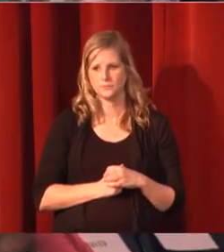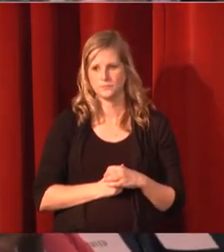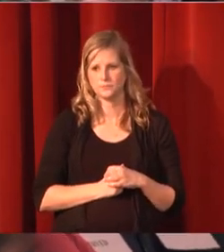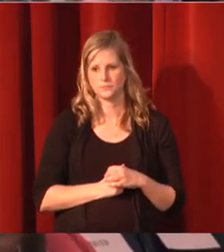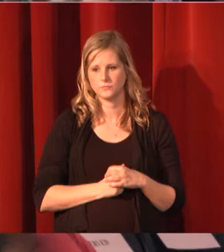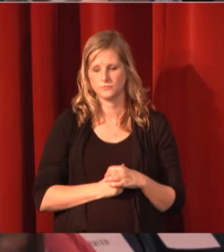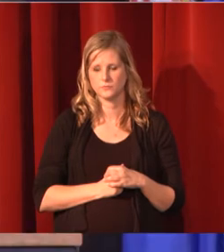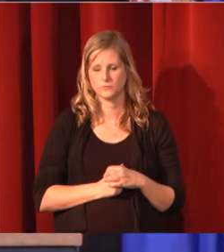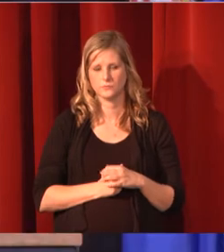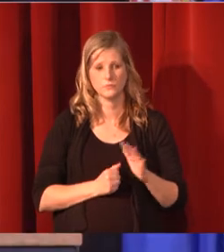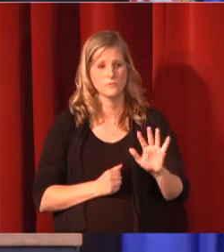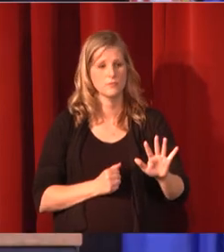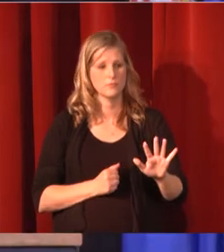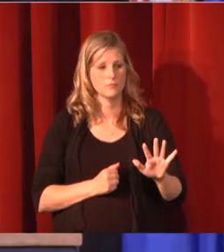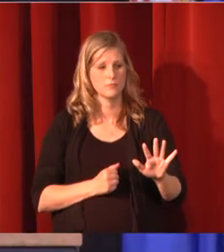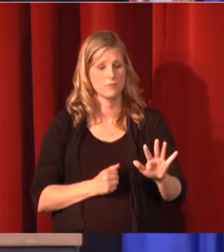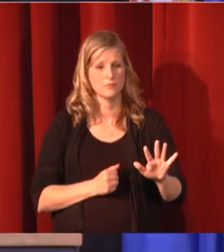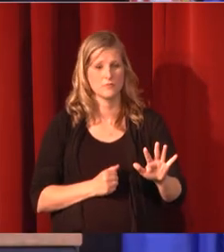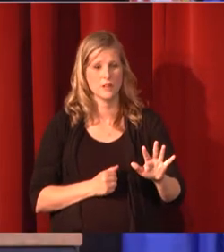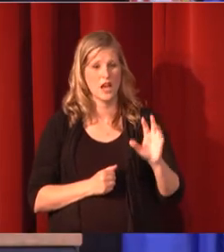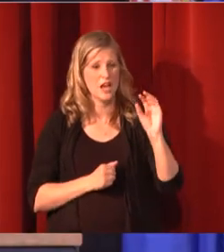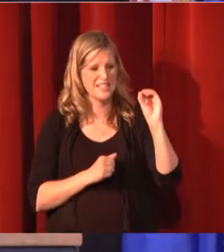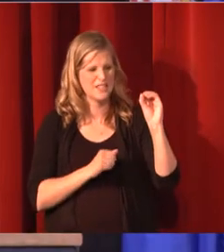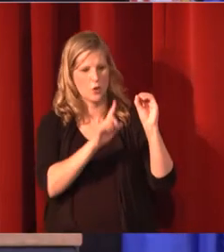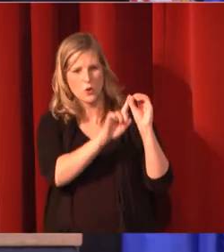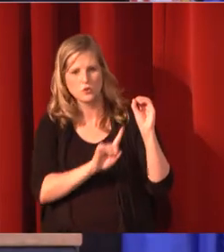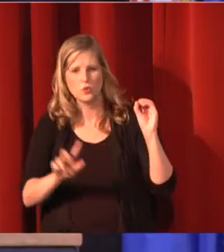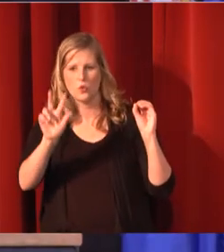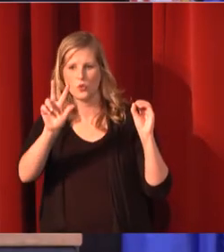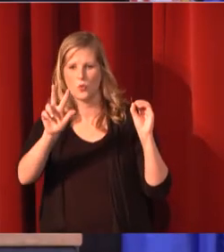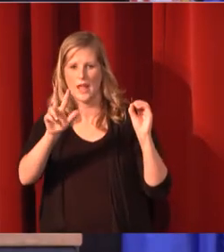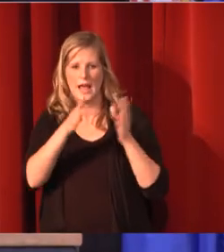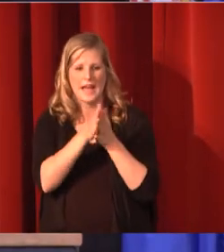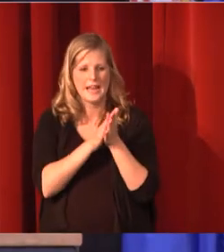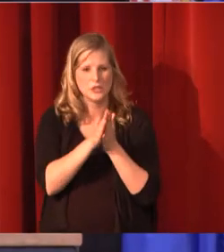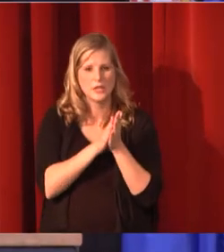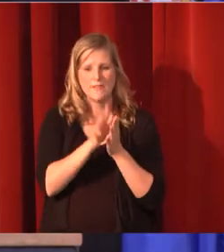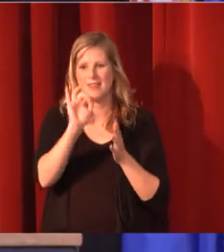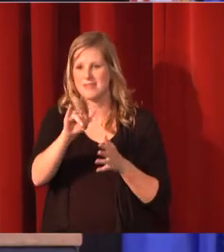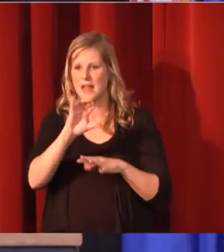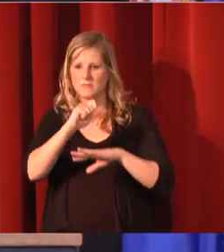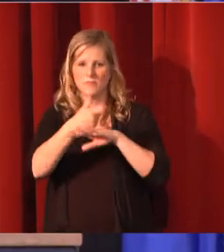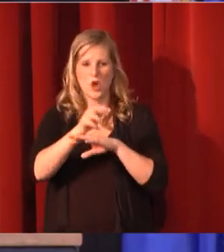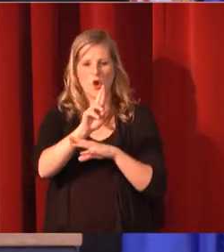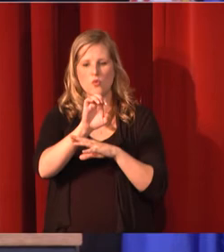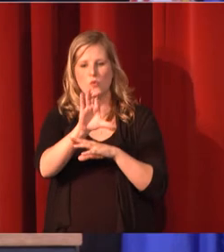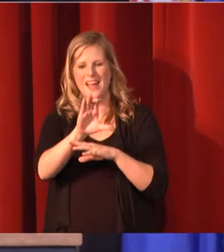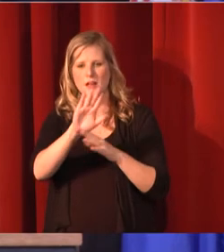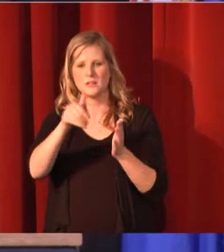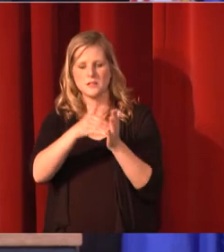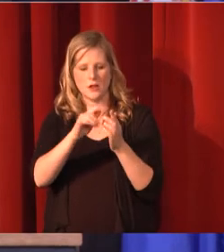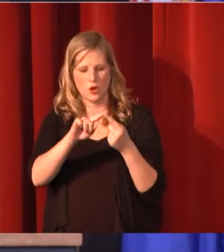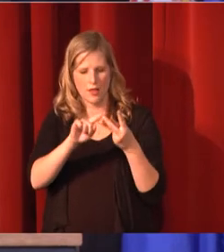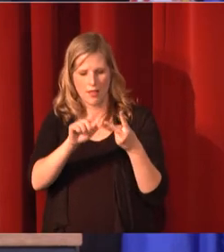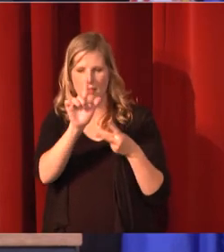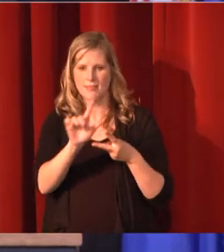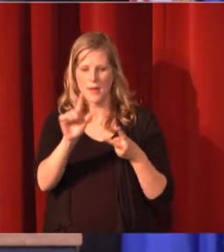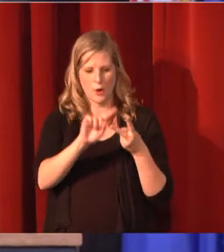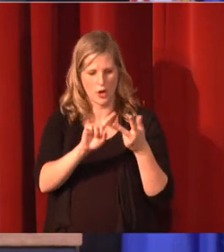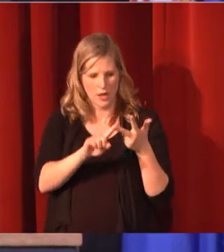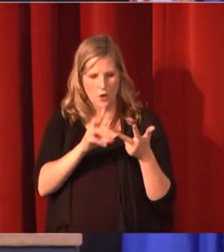our 0 to 3 initiative leverages our rec centers our libraries and even our water